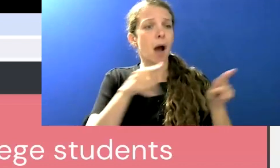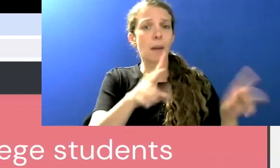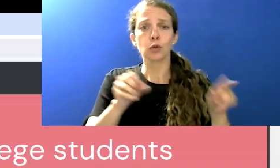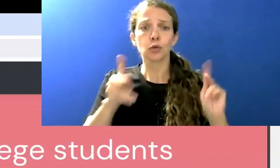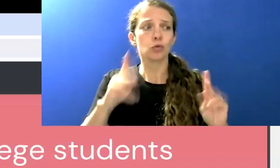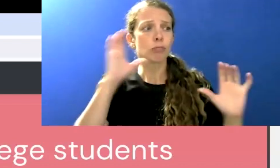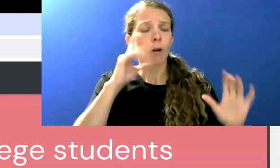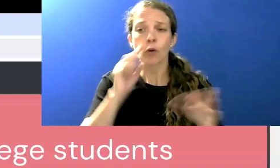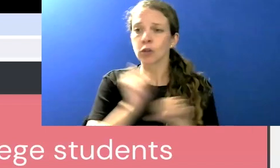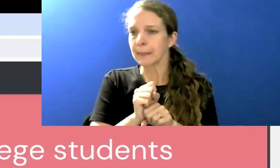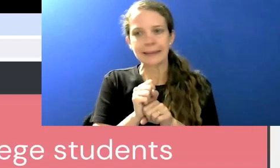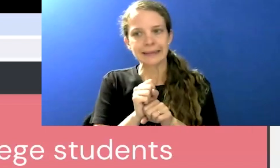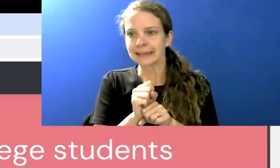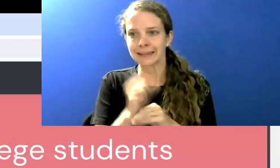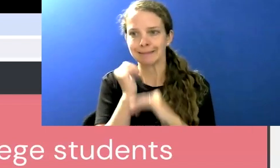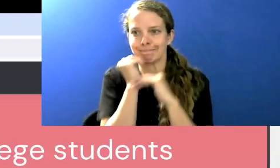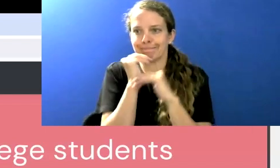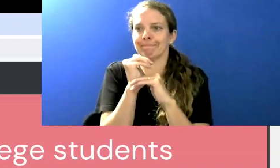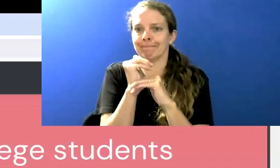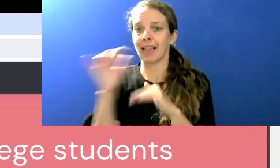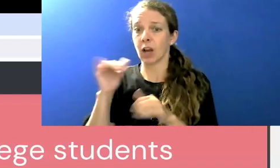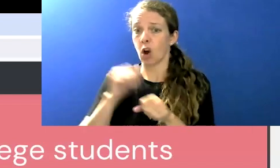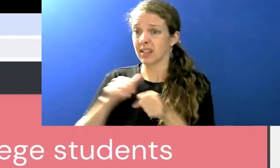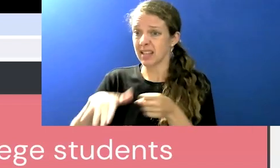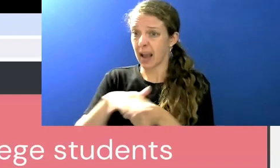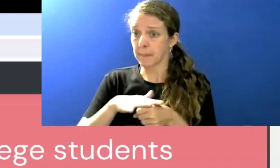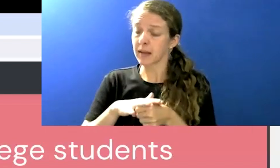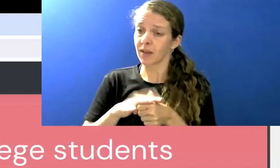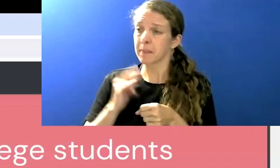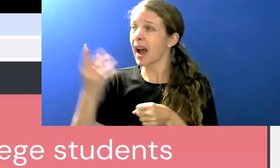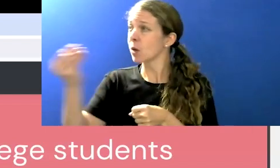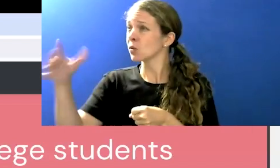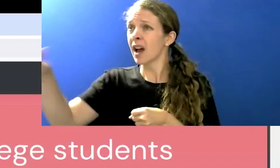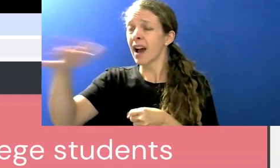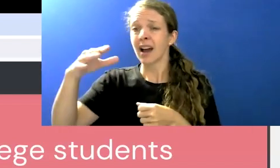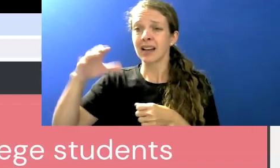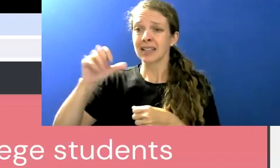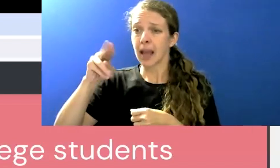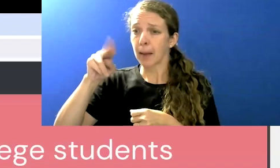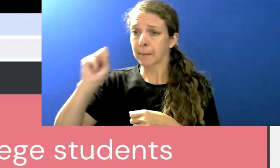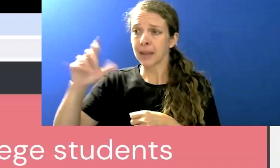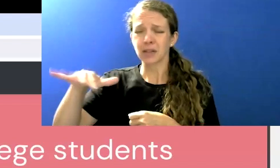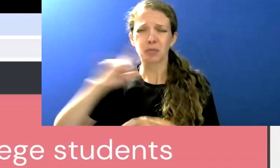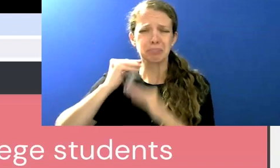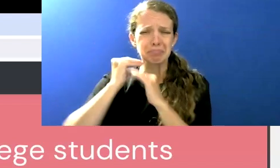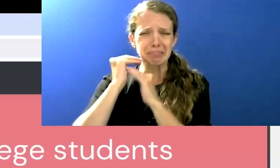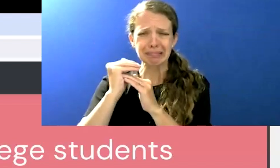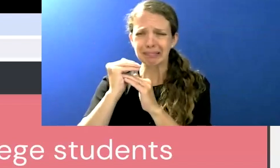job, right? Like on campus, outside of campus, they are very limited on the jobs that they